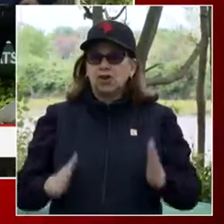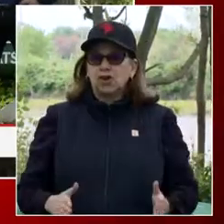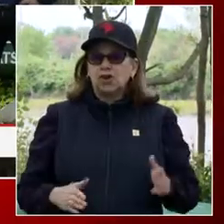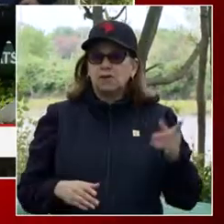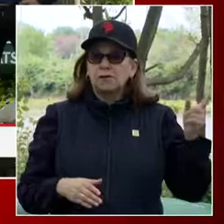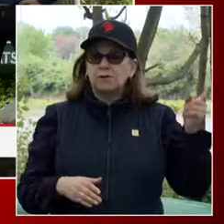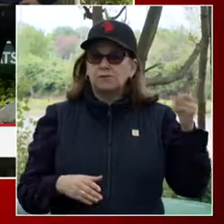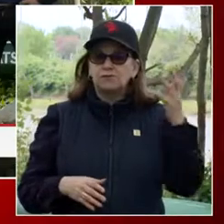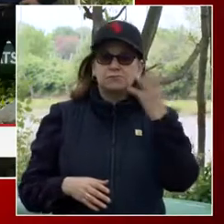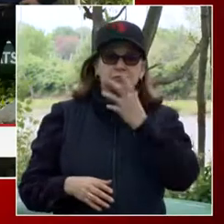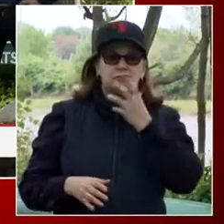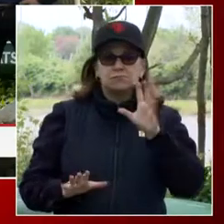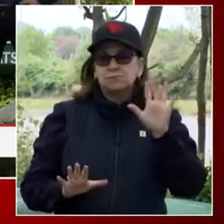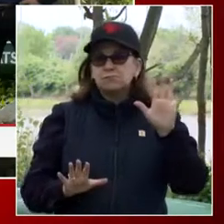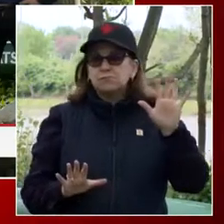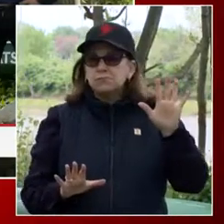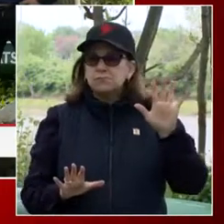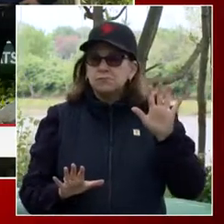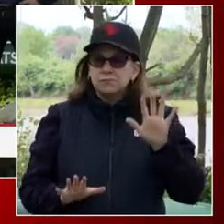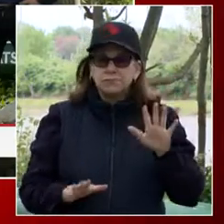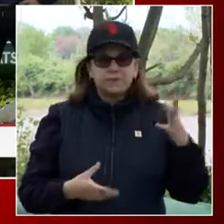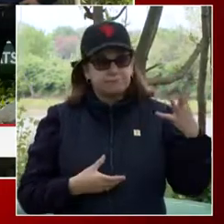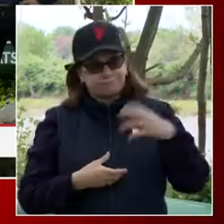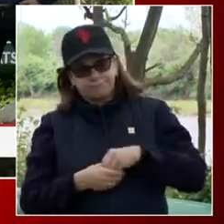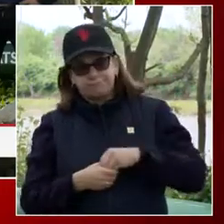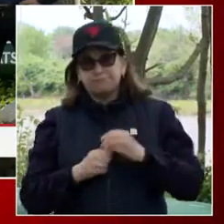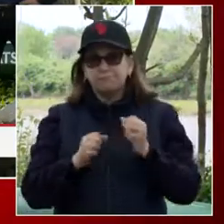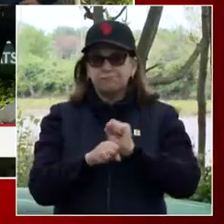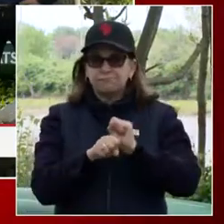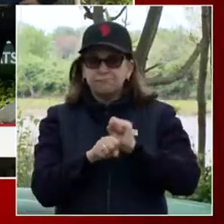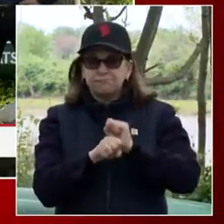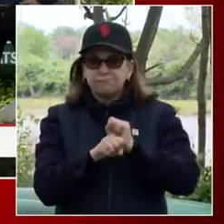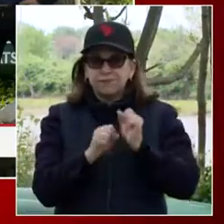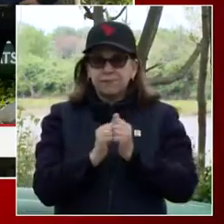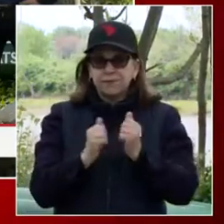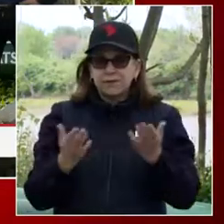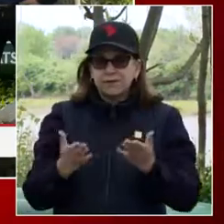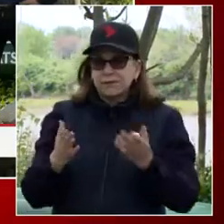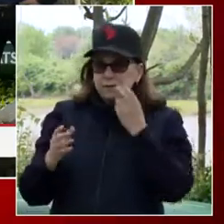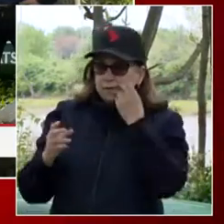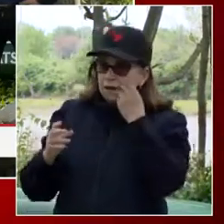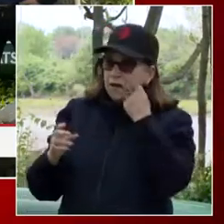a great participant with us. I see Doug Siglin is here. Doug